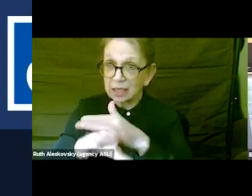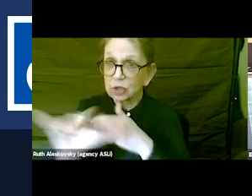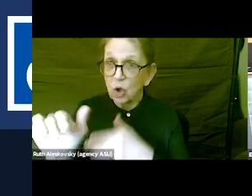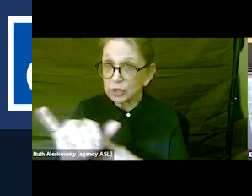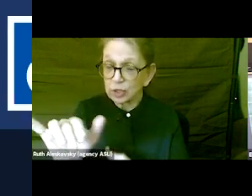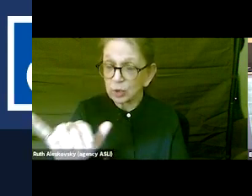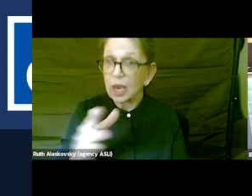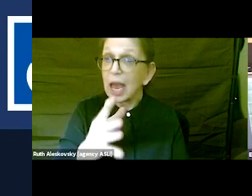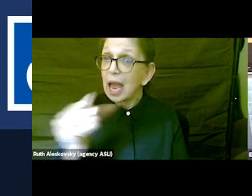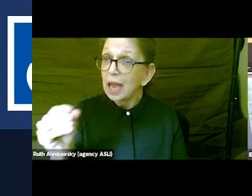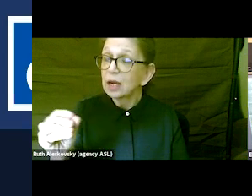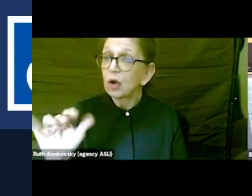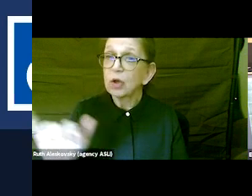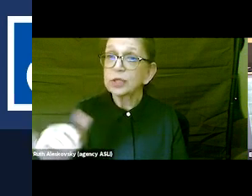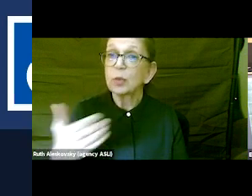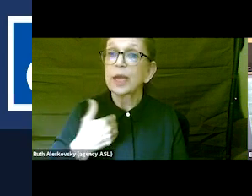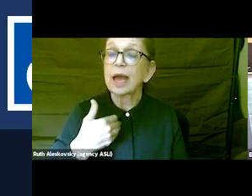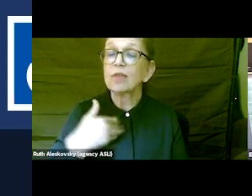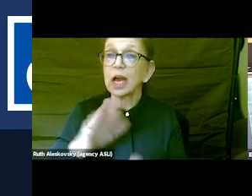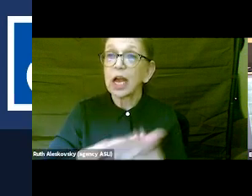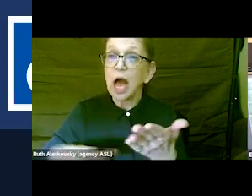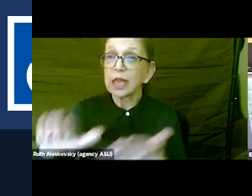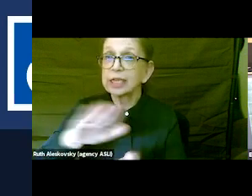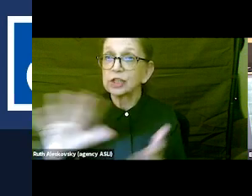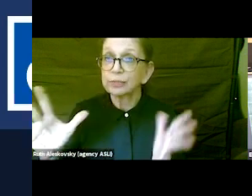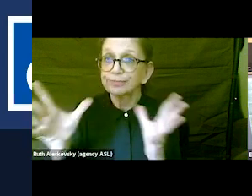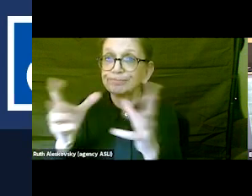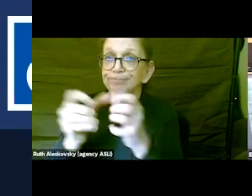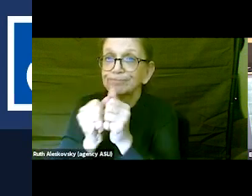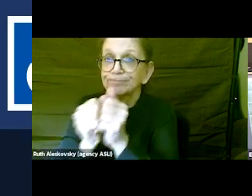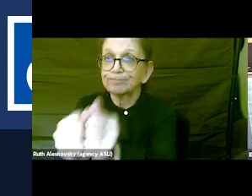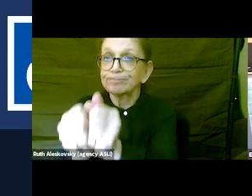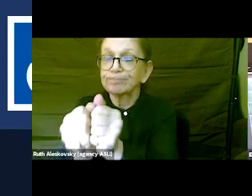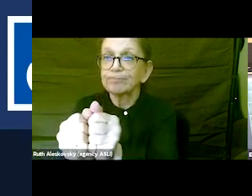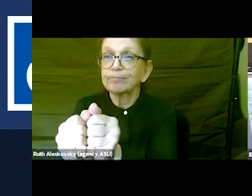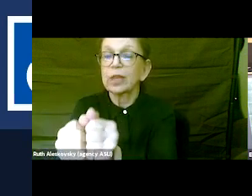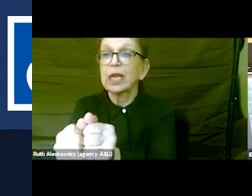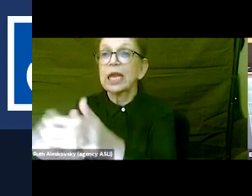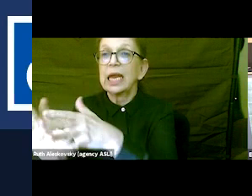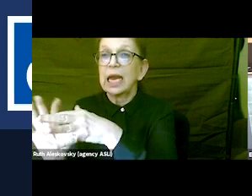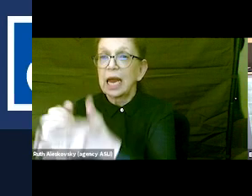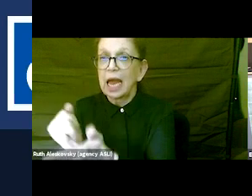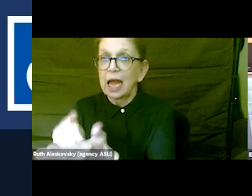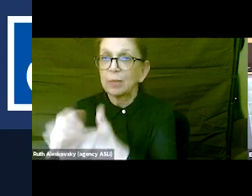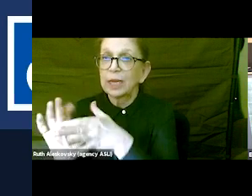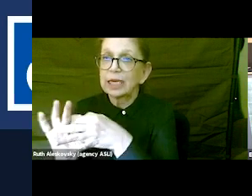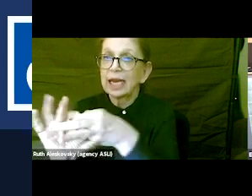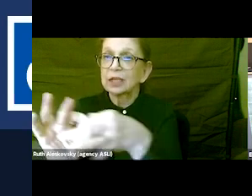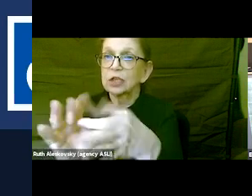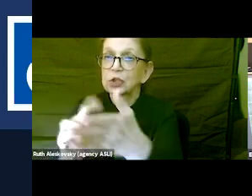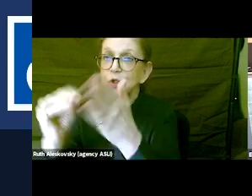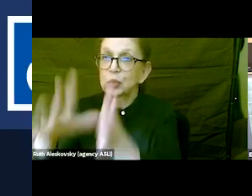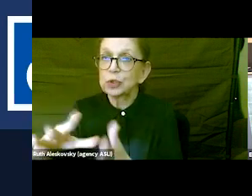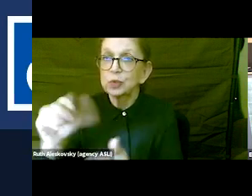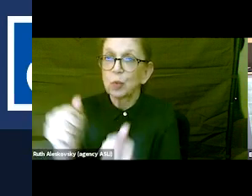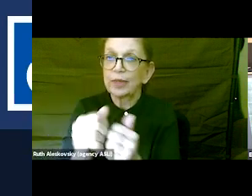as a whole, we also have a college coalition where you know, we connect students with disabilities from public